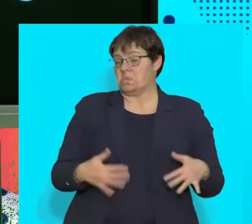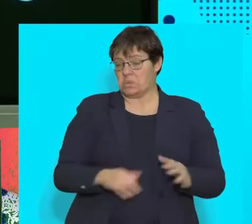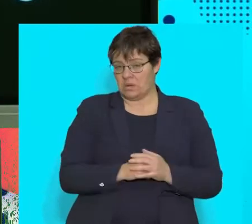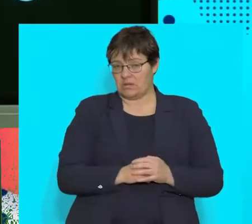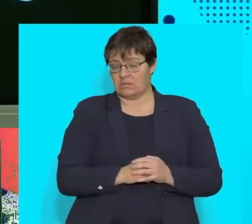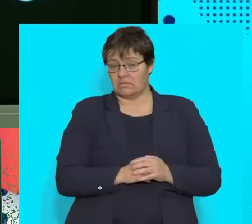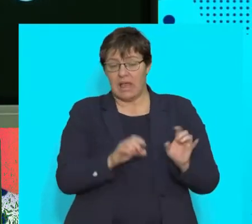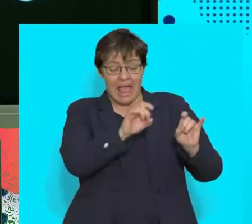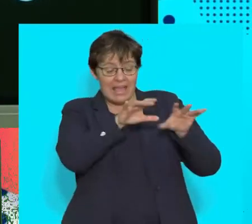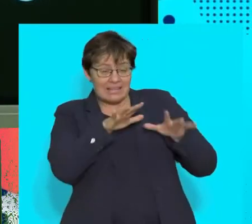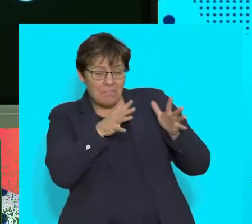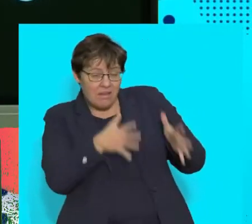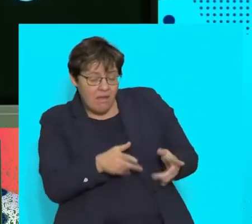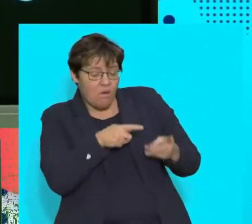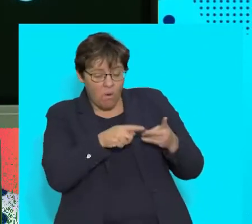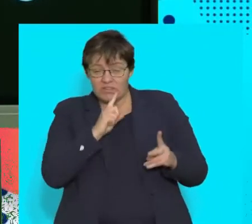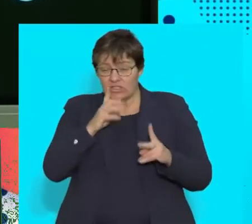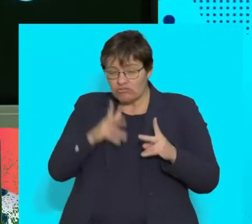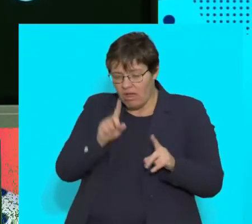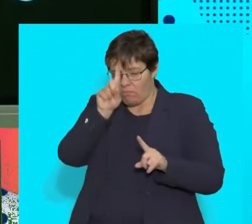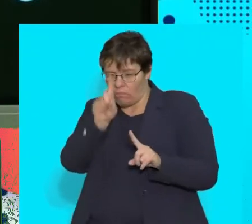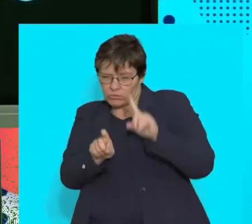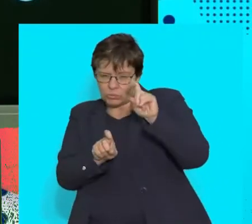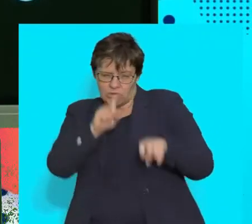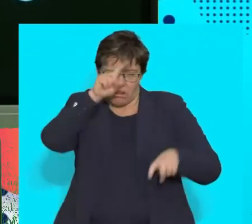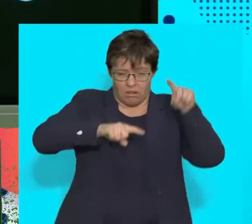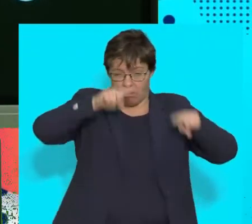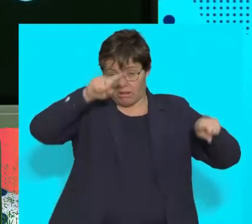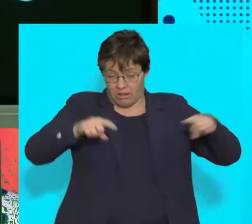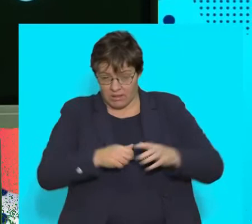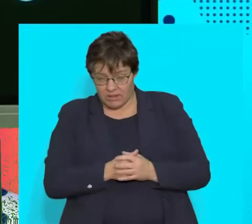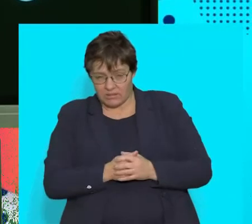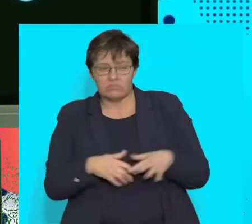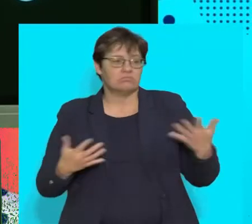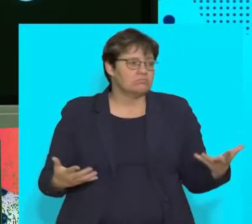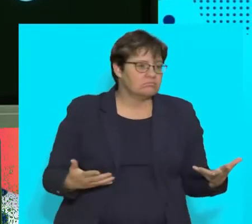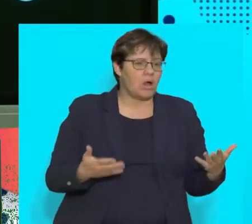that an examiner or a teacher can ask questions about graphs, can ask questions